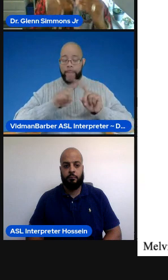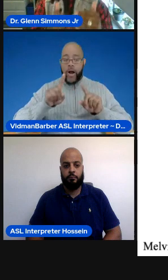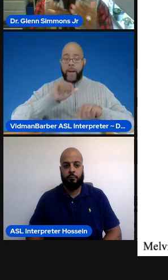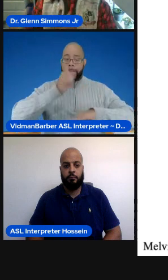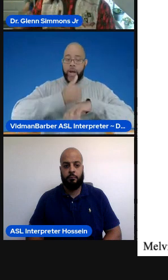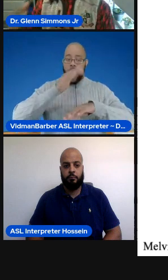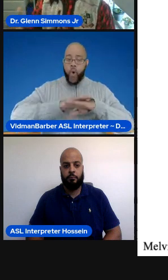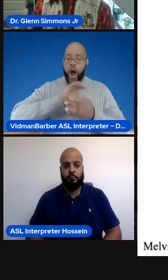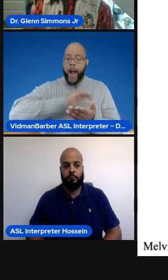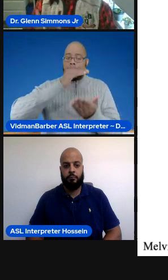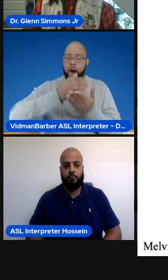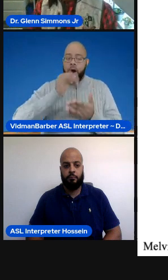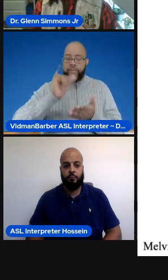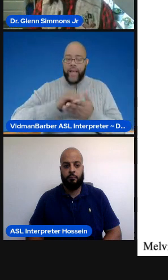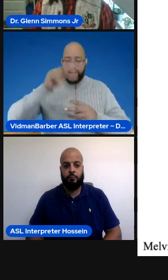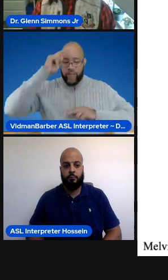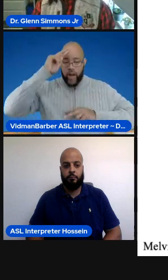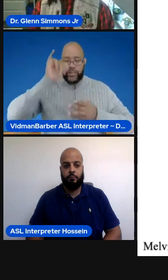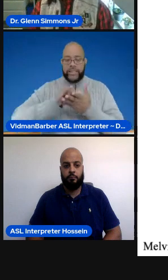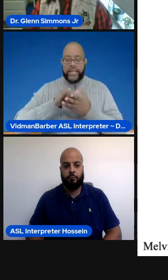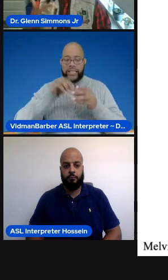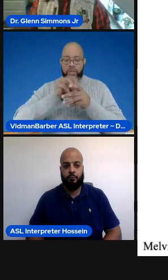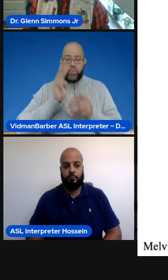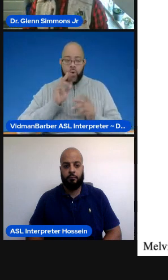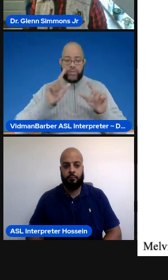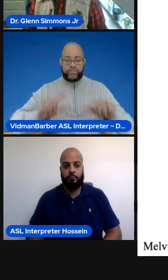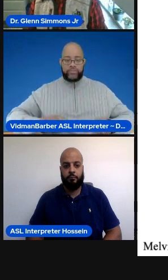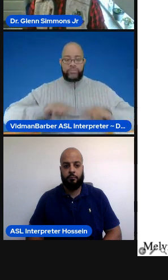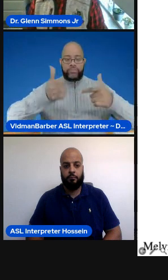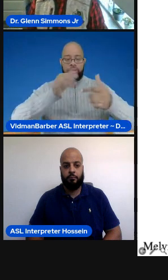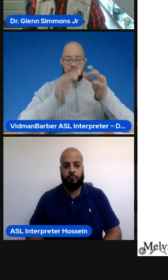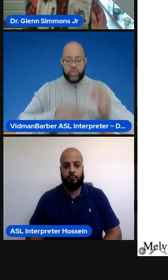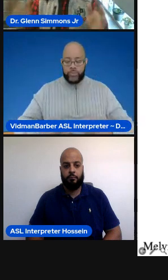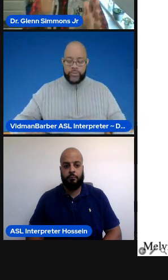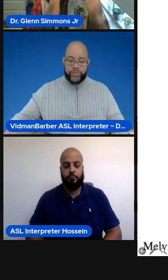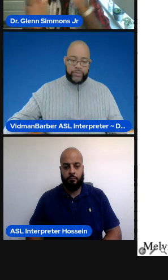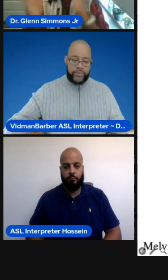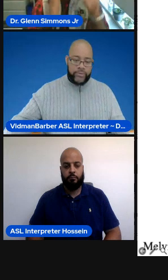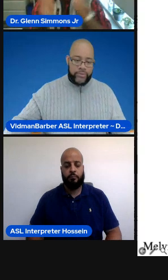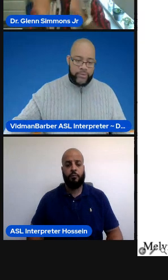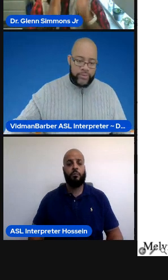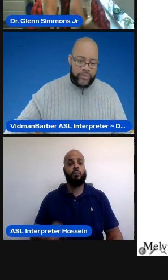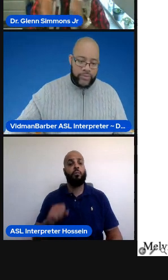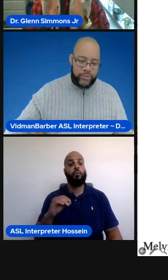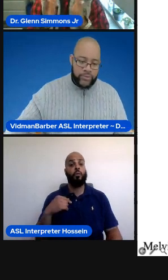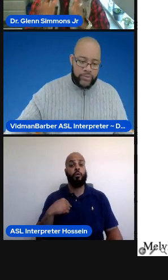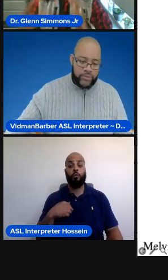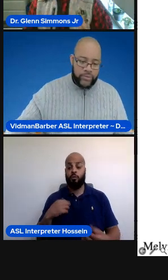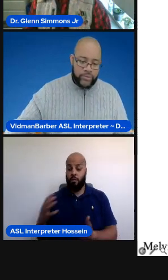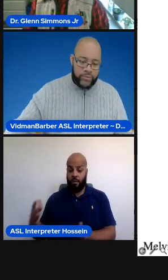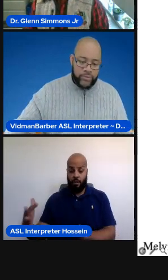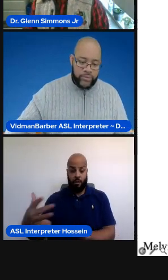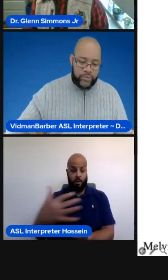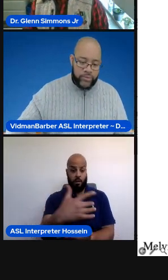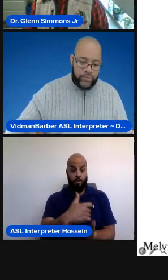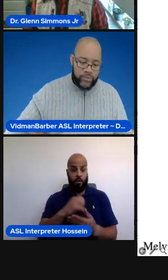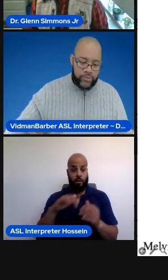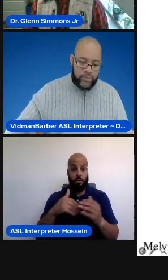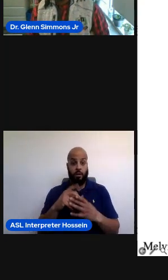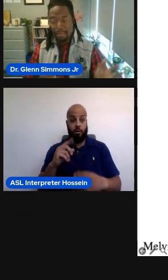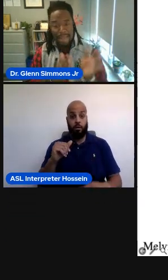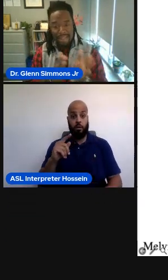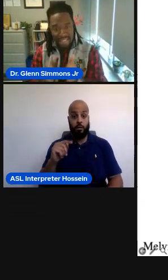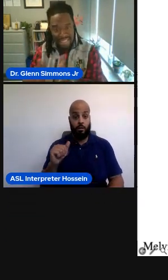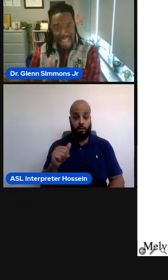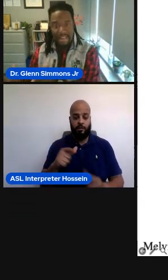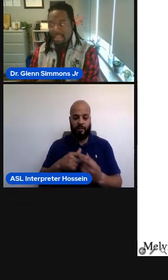on the amount of this virus that was present in the water. So we were able to take all of this data, which kind of had a lot of noise in it, and we were able to clean it